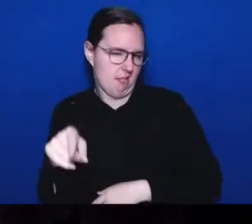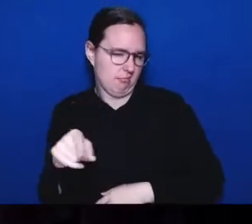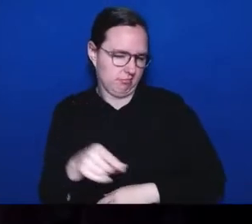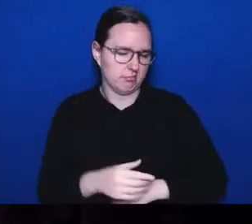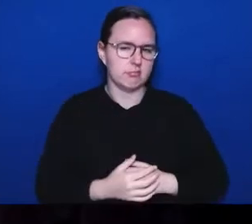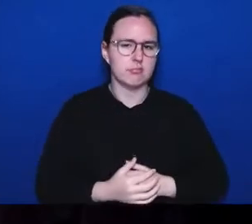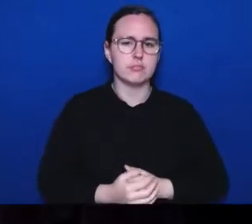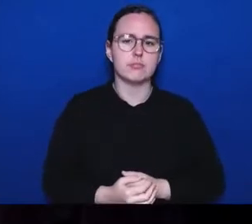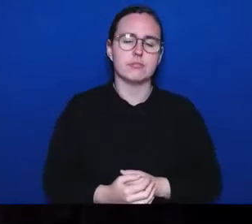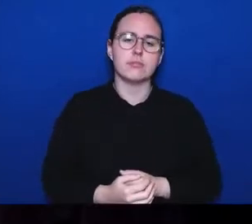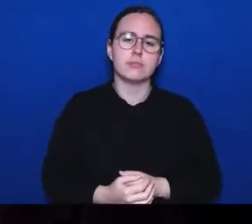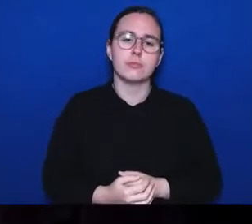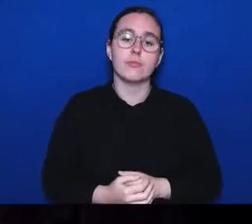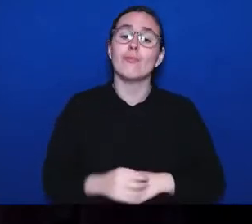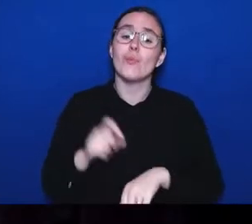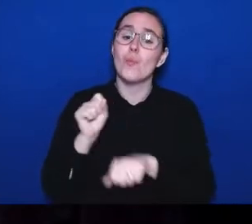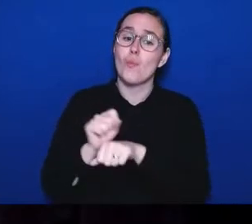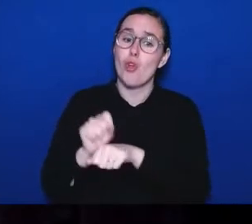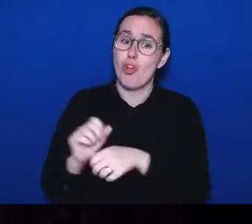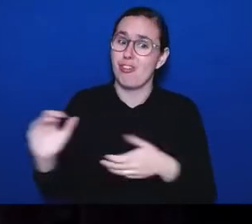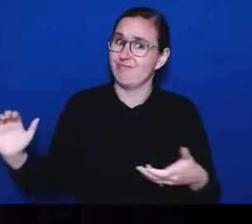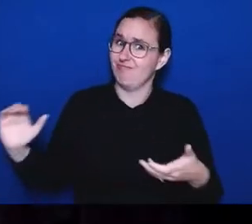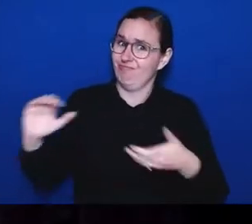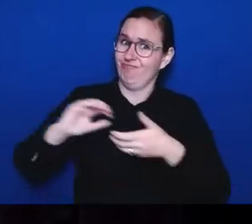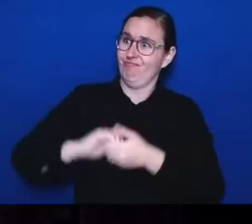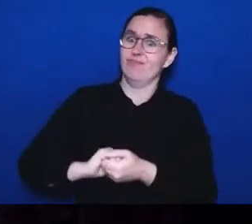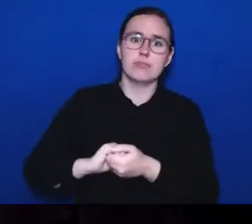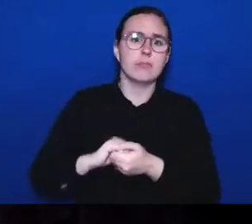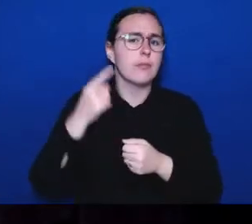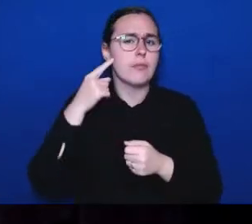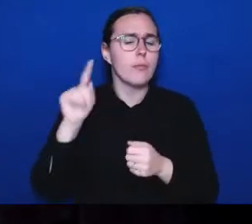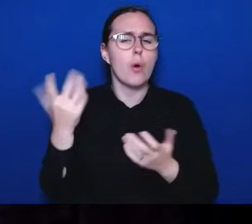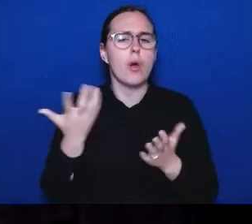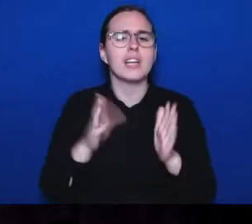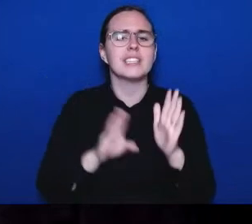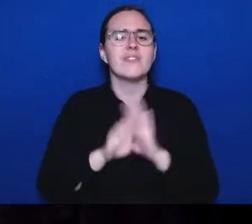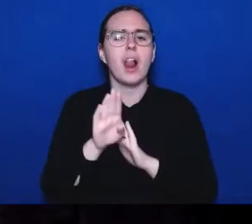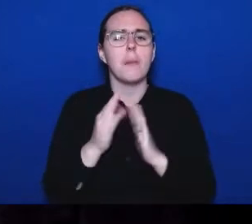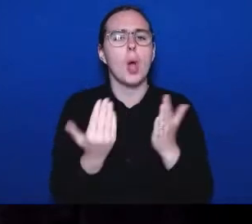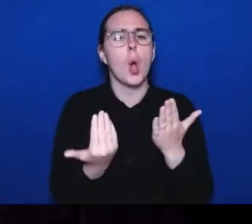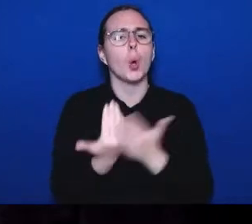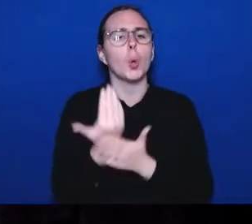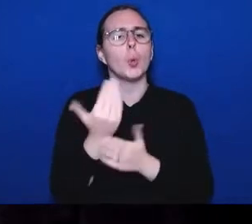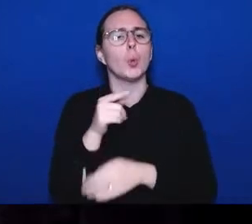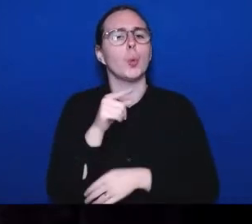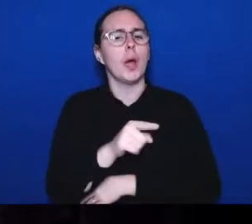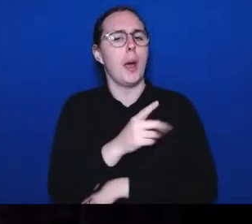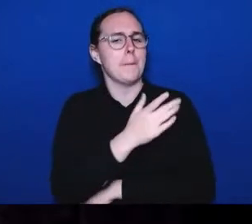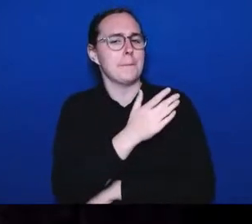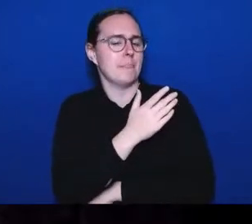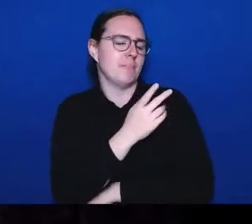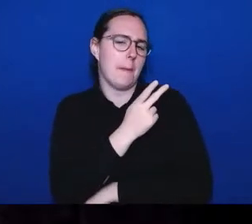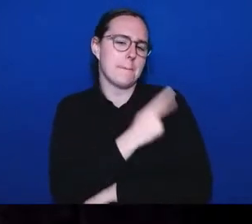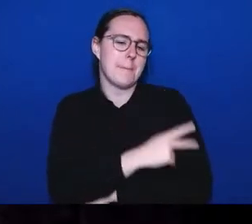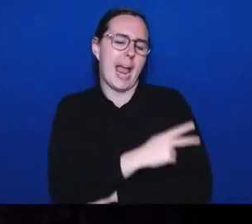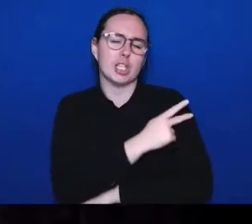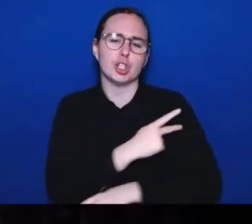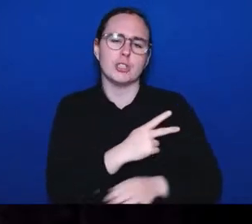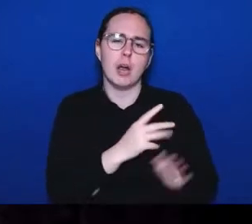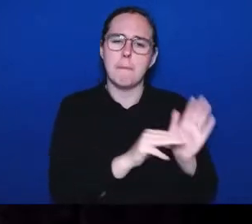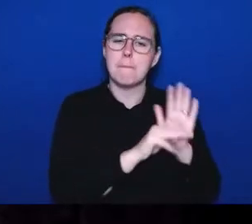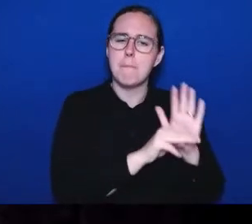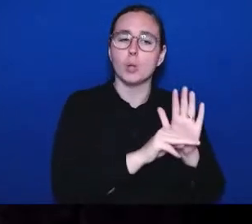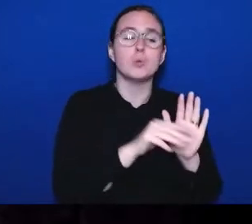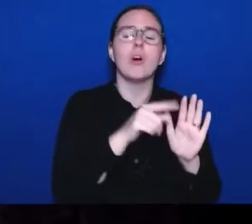we've developed a new patient model and have a new tentative physician master agreement. This payment model for